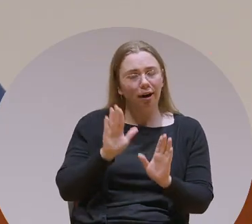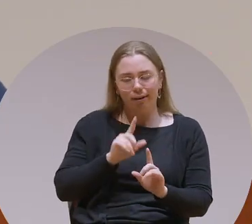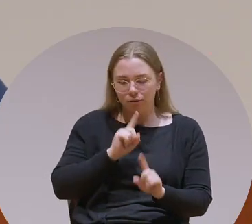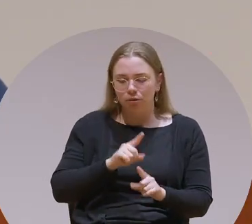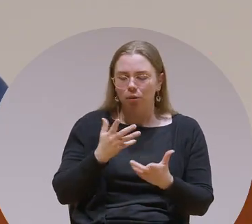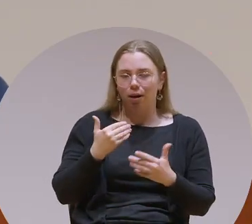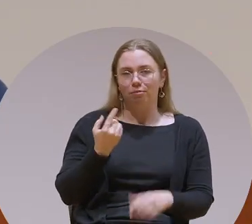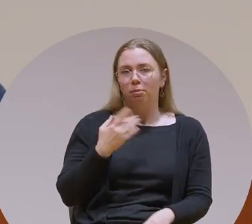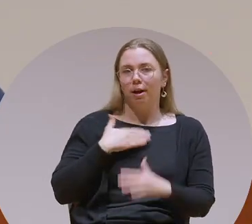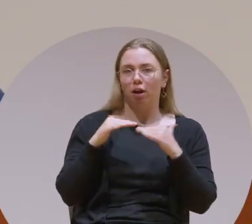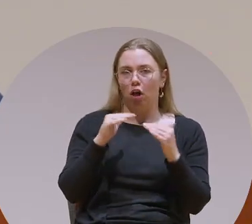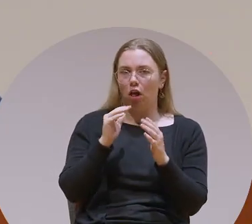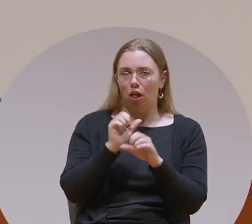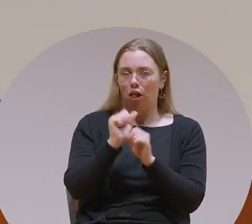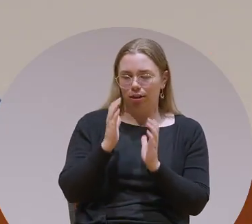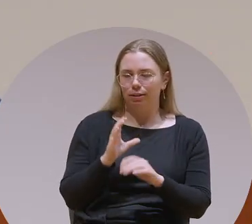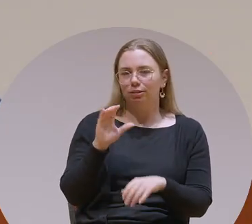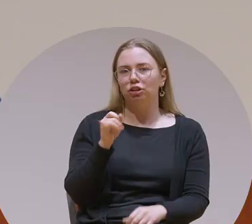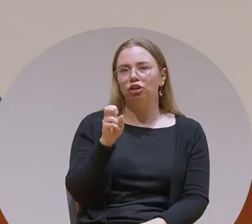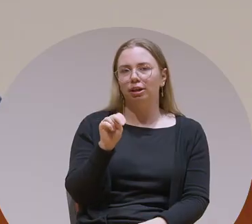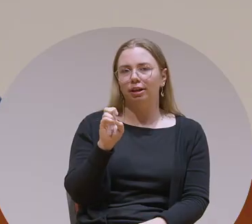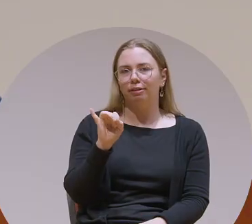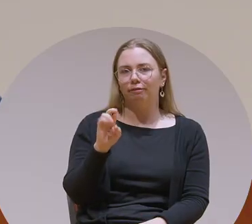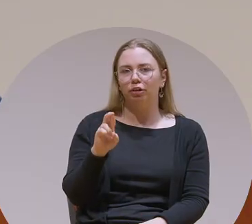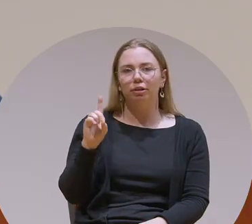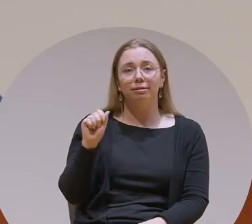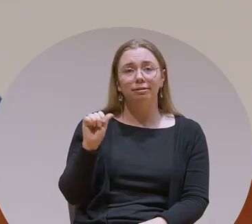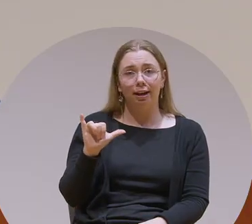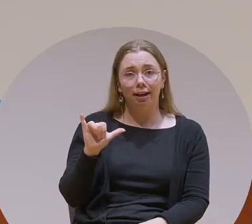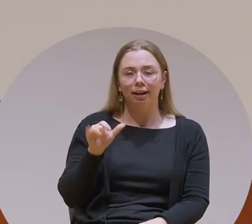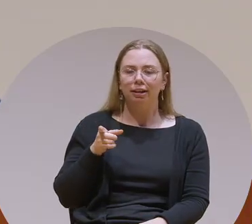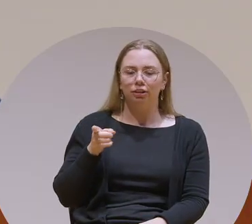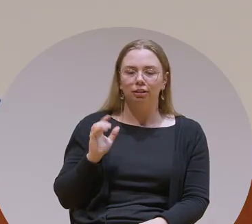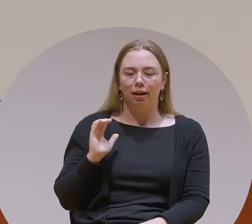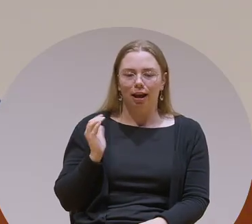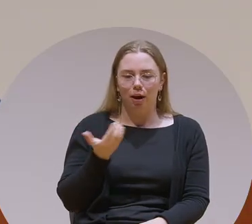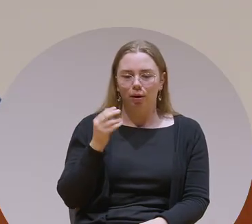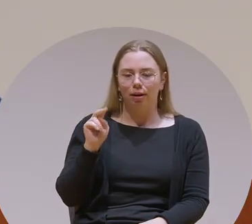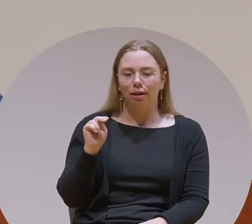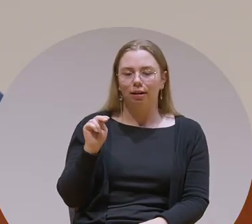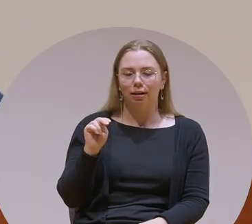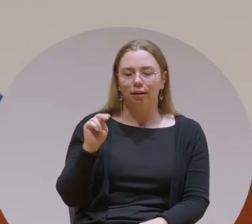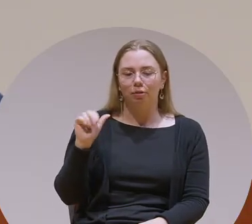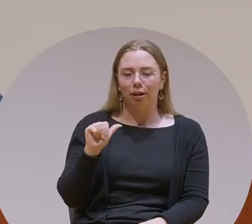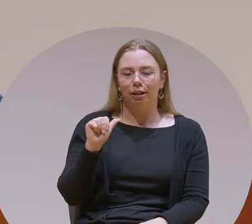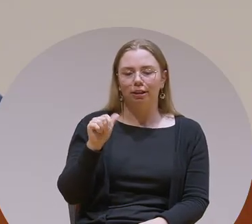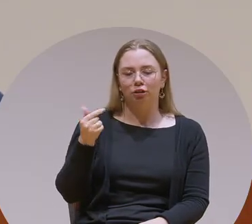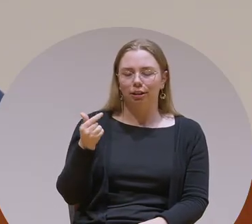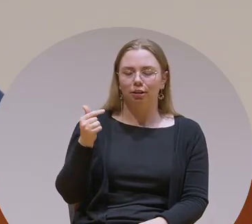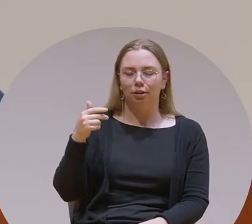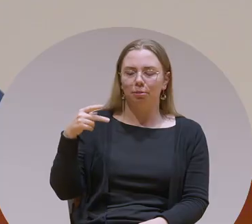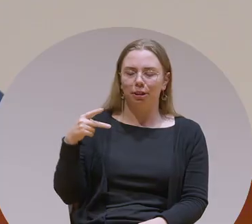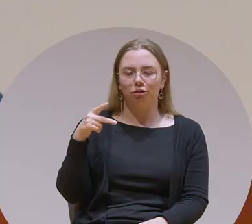colleague called Jennifer Day, who is our NAGPRA researcher, so Native American Grace Repatriation Act